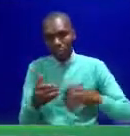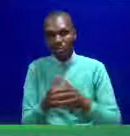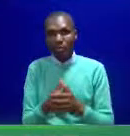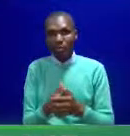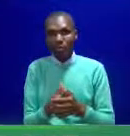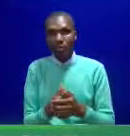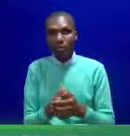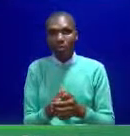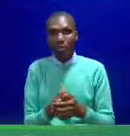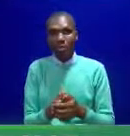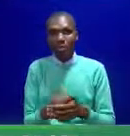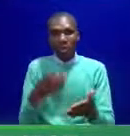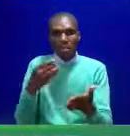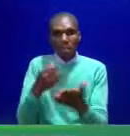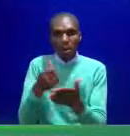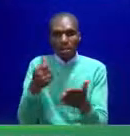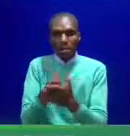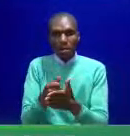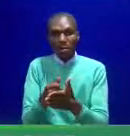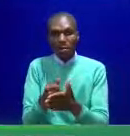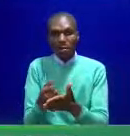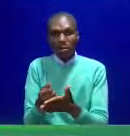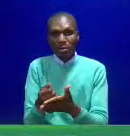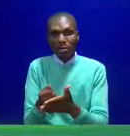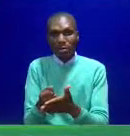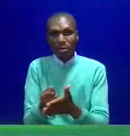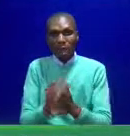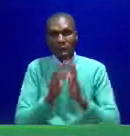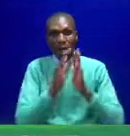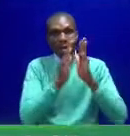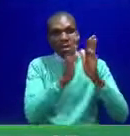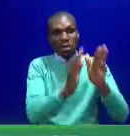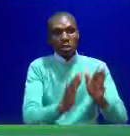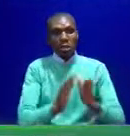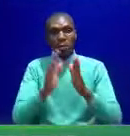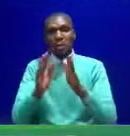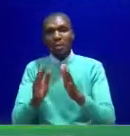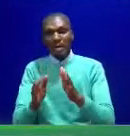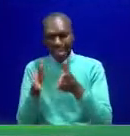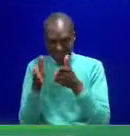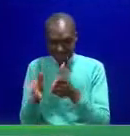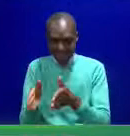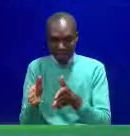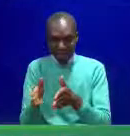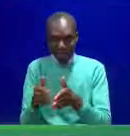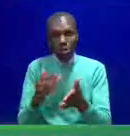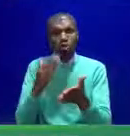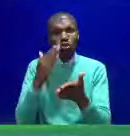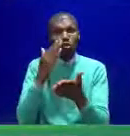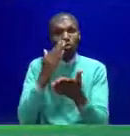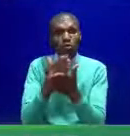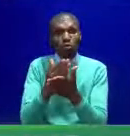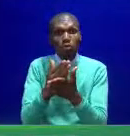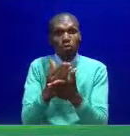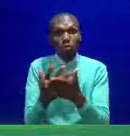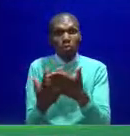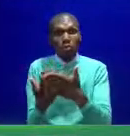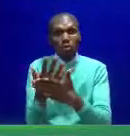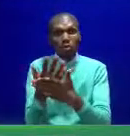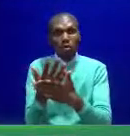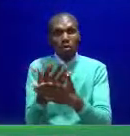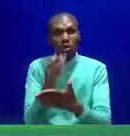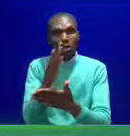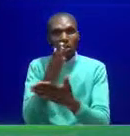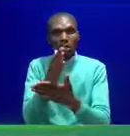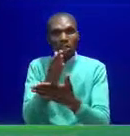of those funds and programs are already here. Actually, they're at the point of germination. Some have already